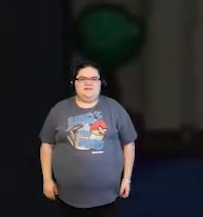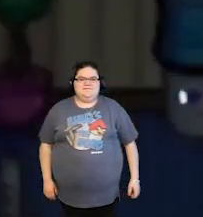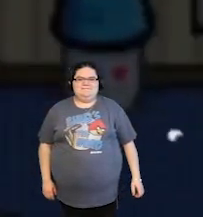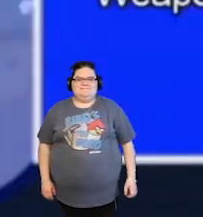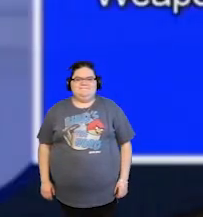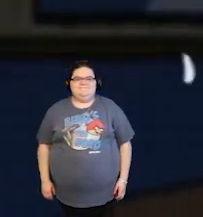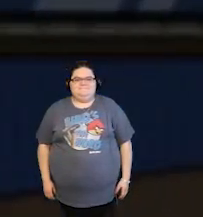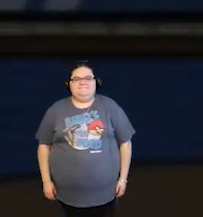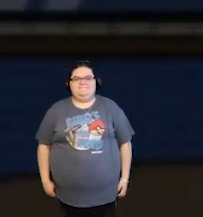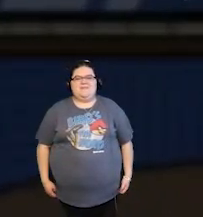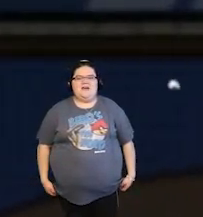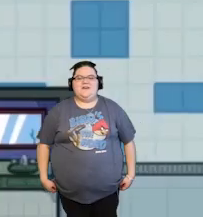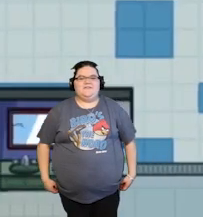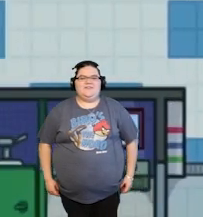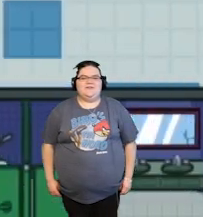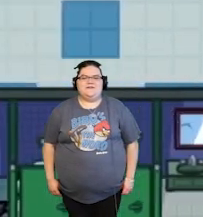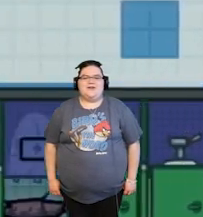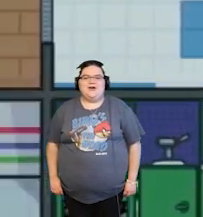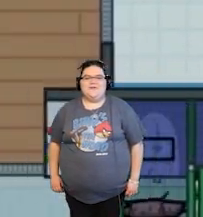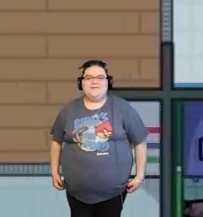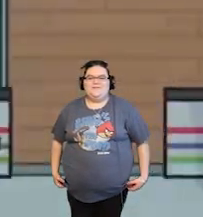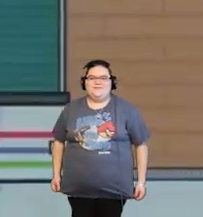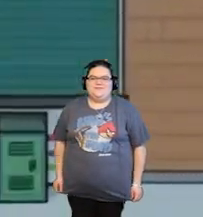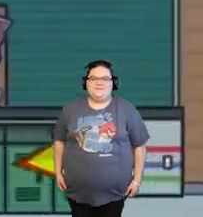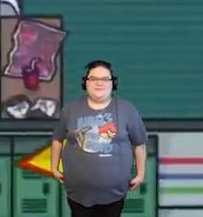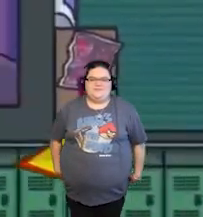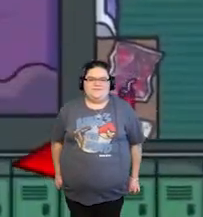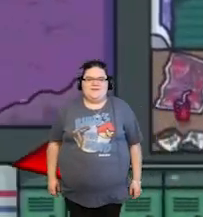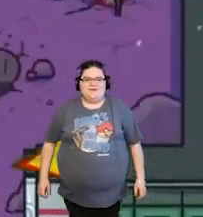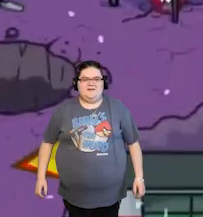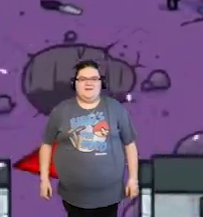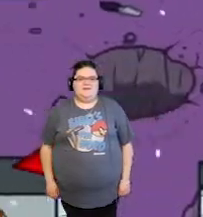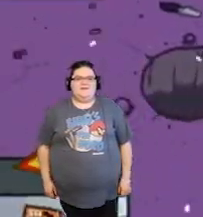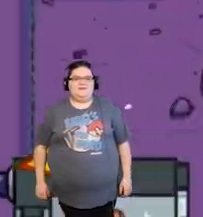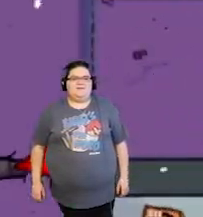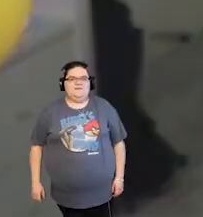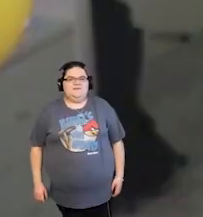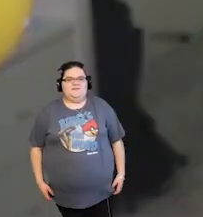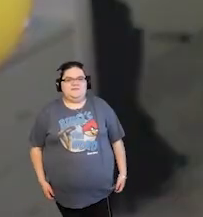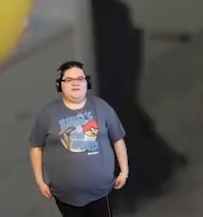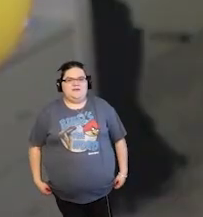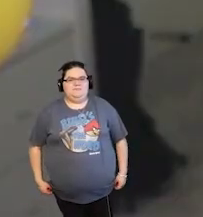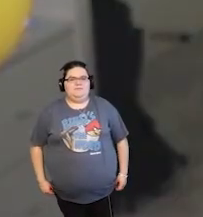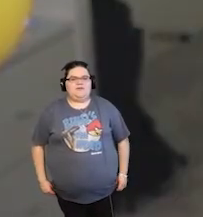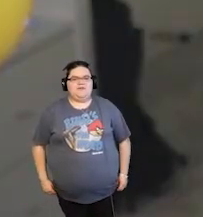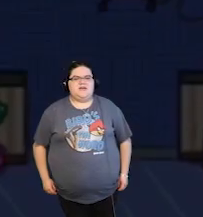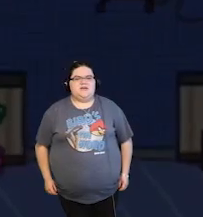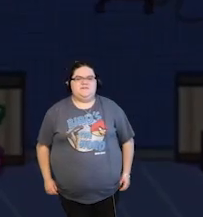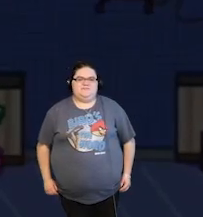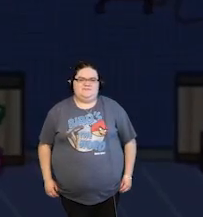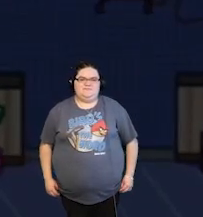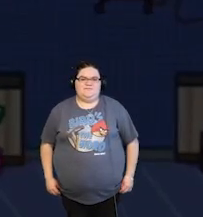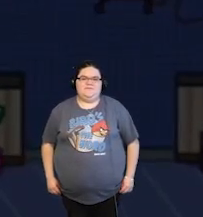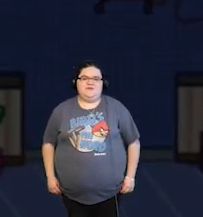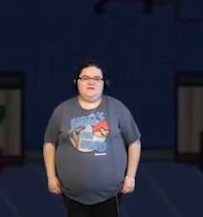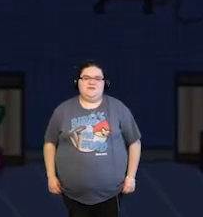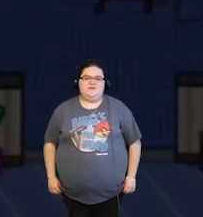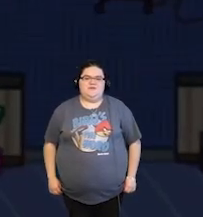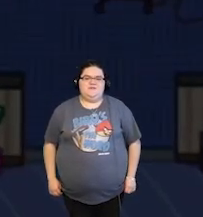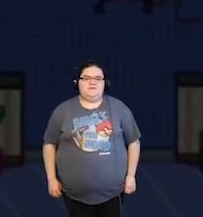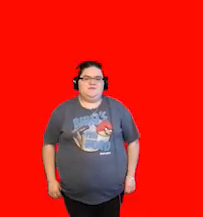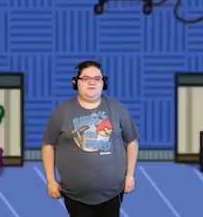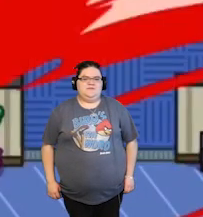don't even know how the meta works these days. I don't either, it's so. It's the imposter as the imposter. Task I even get. The imposter.